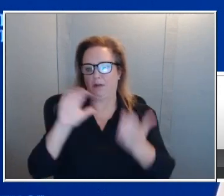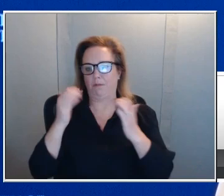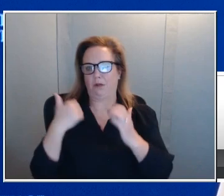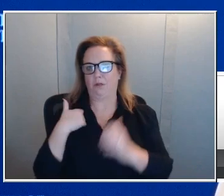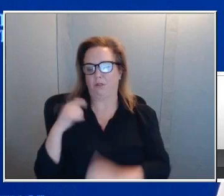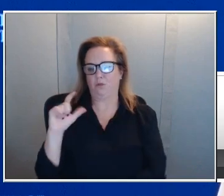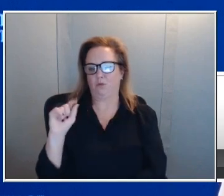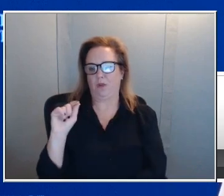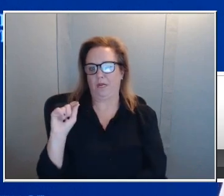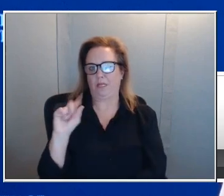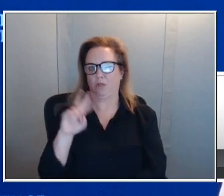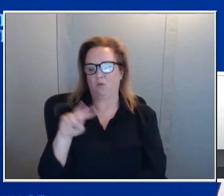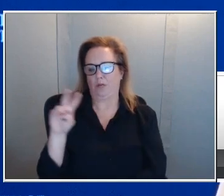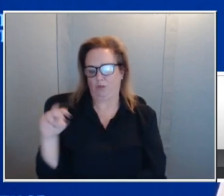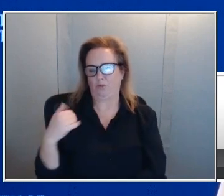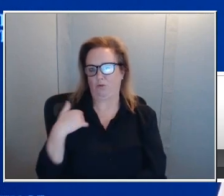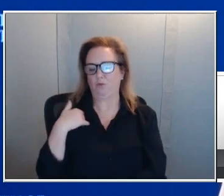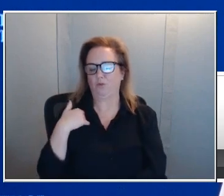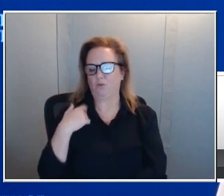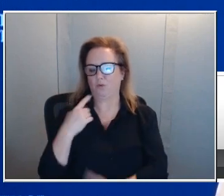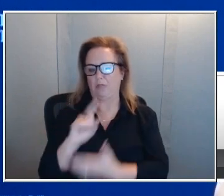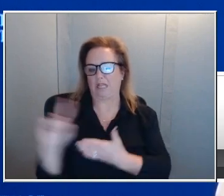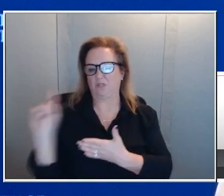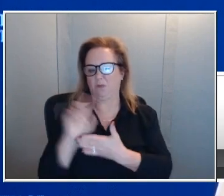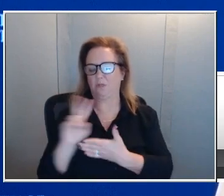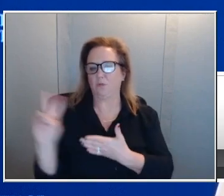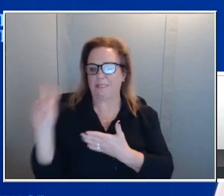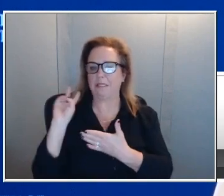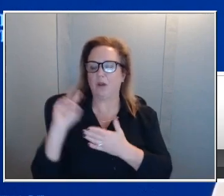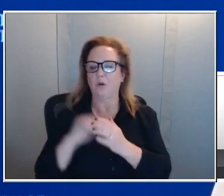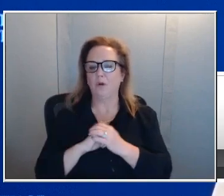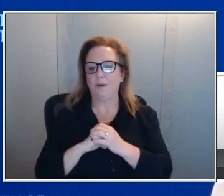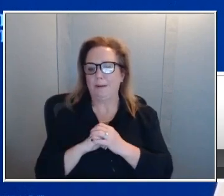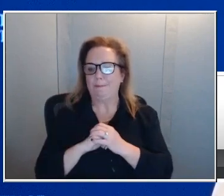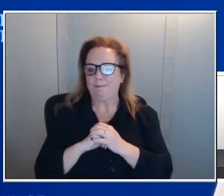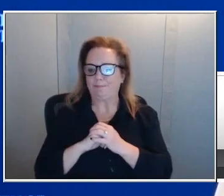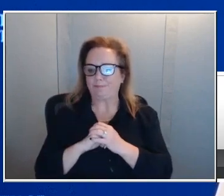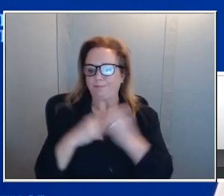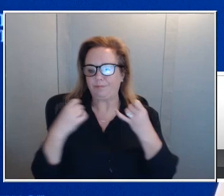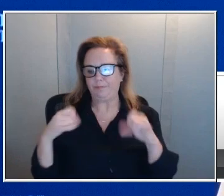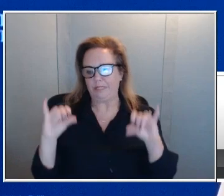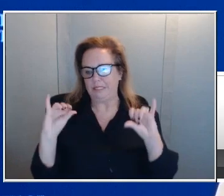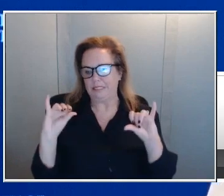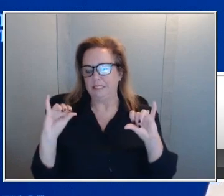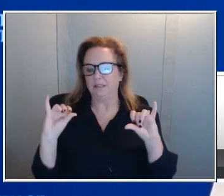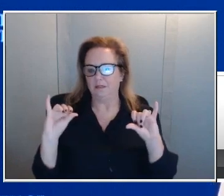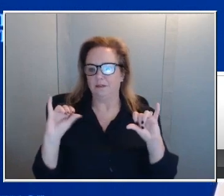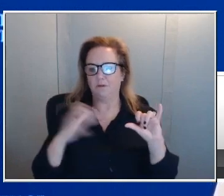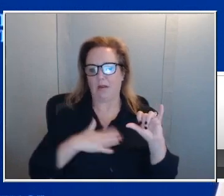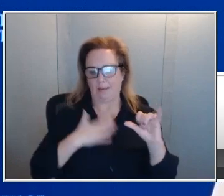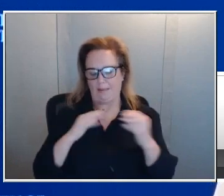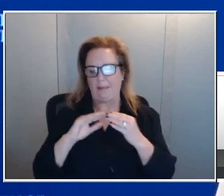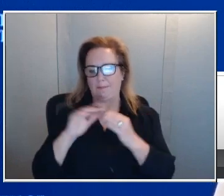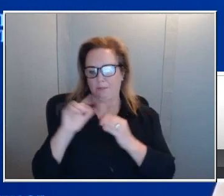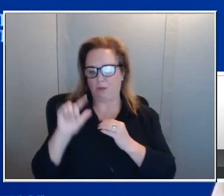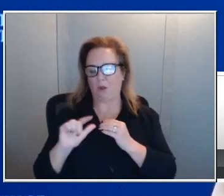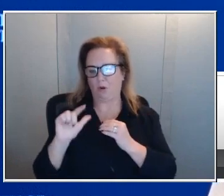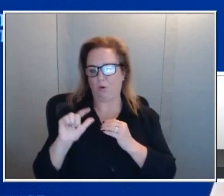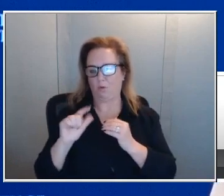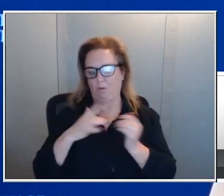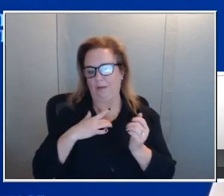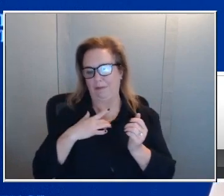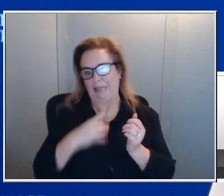and 22 the previous couple weeks. But still, you know, we're happy that these numbers are low, would like them lower,